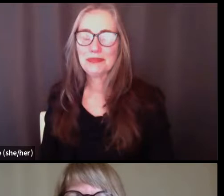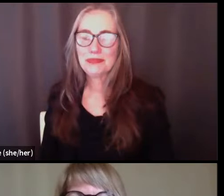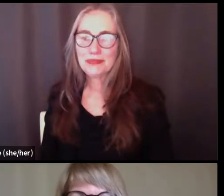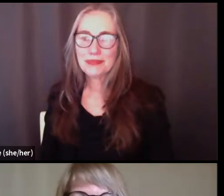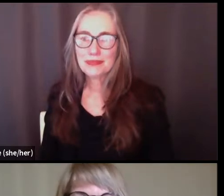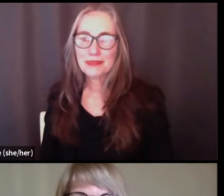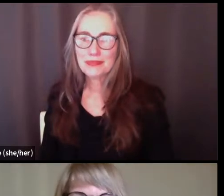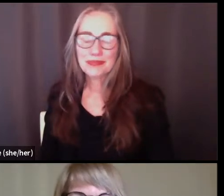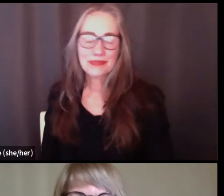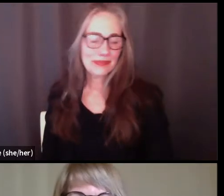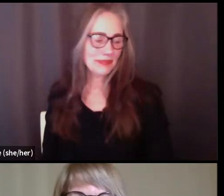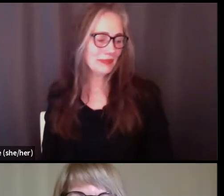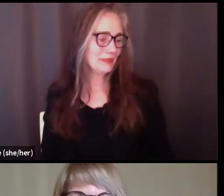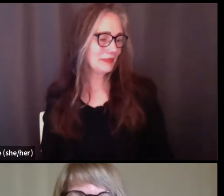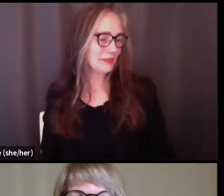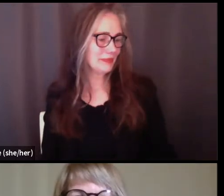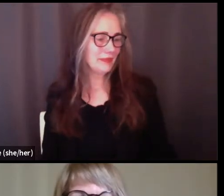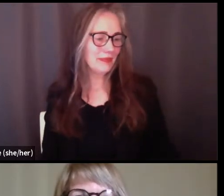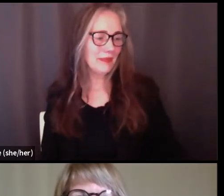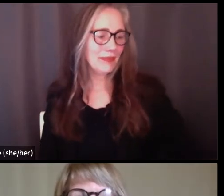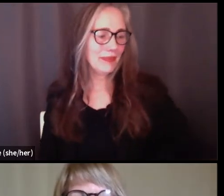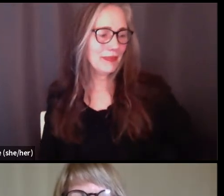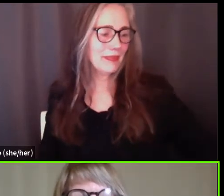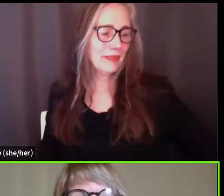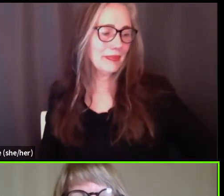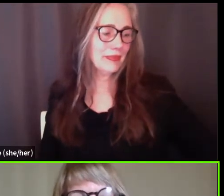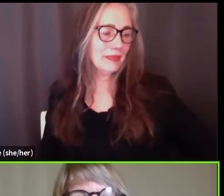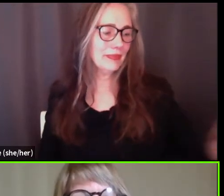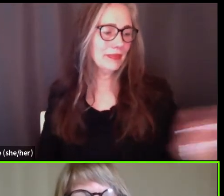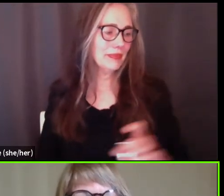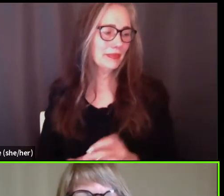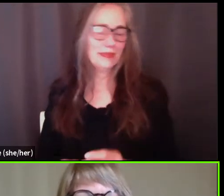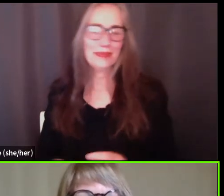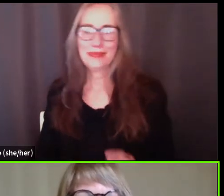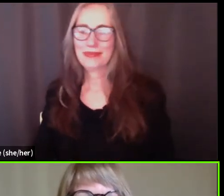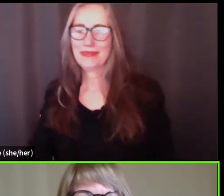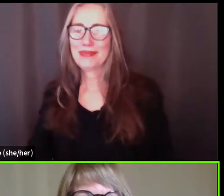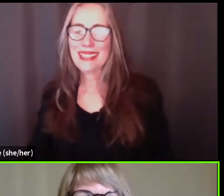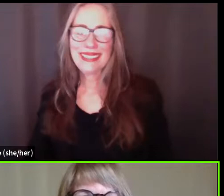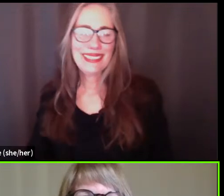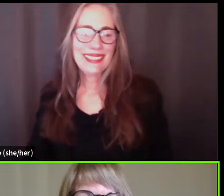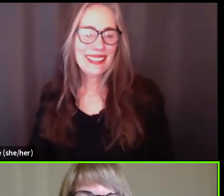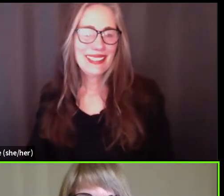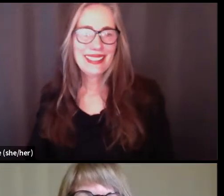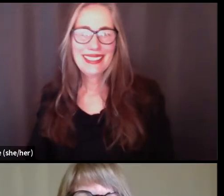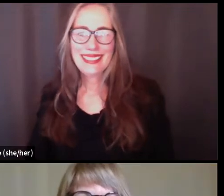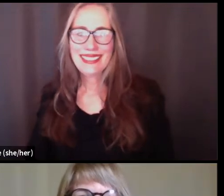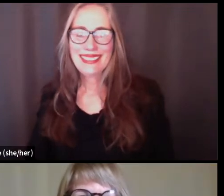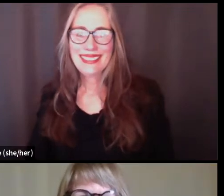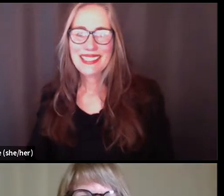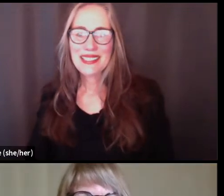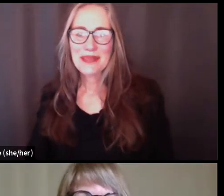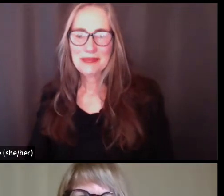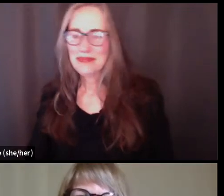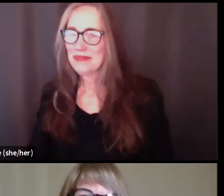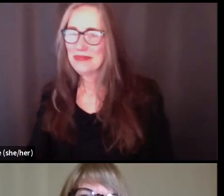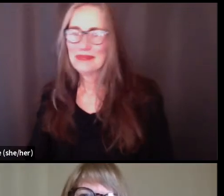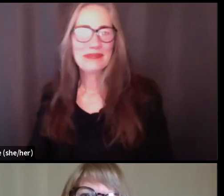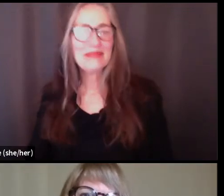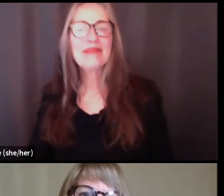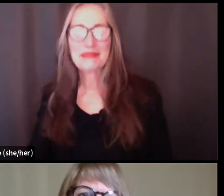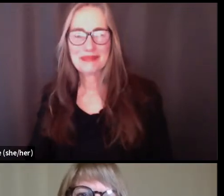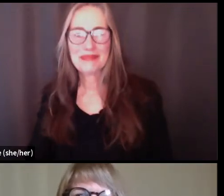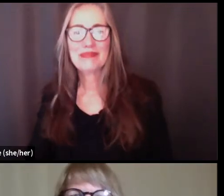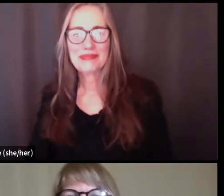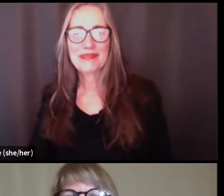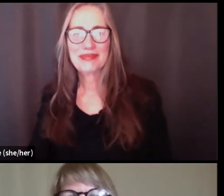need to panelists so so where's that for that good thanks thank you all for hanging in there yesterday you know half an